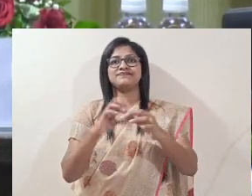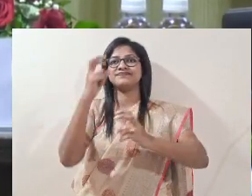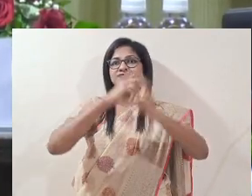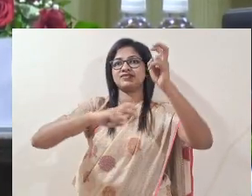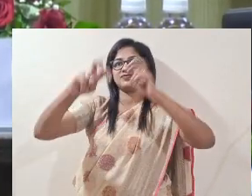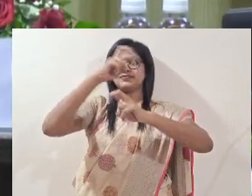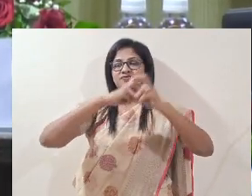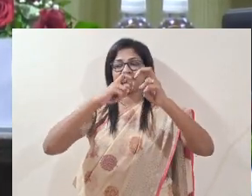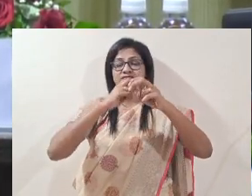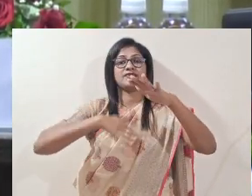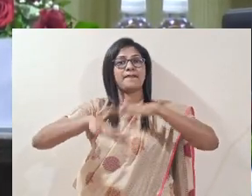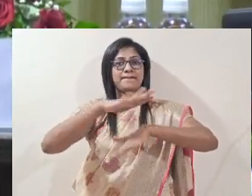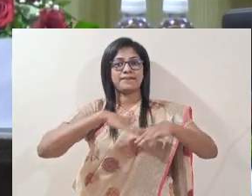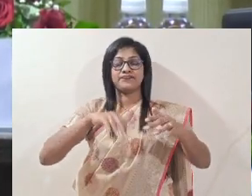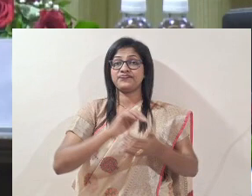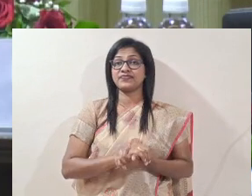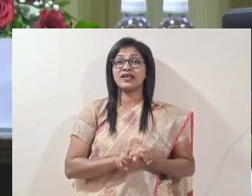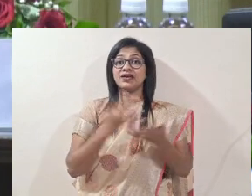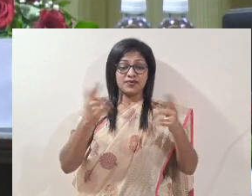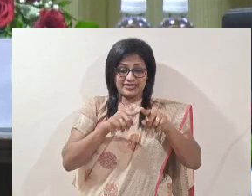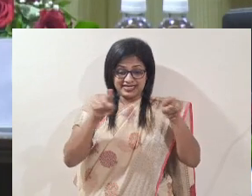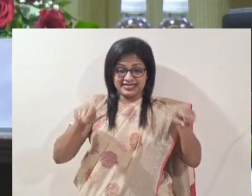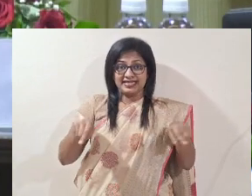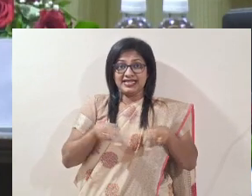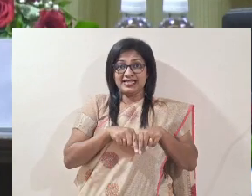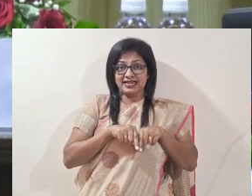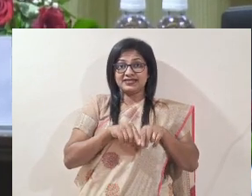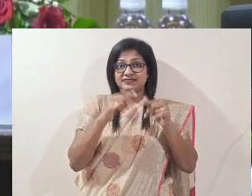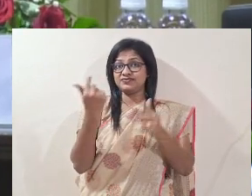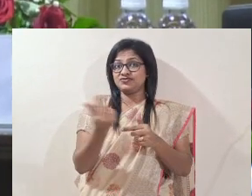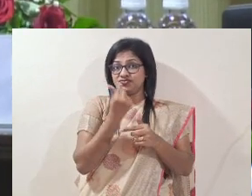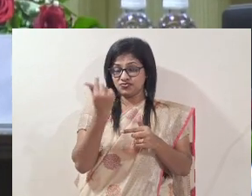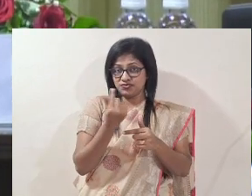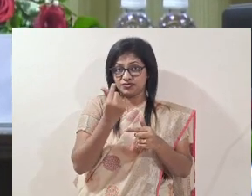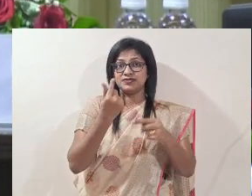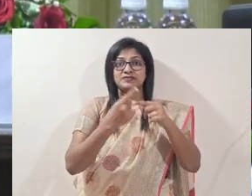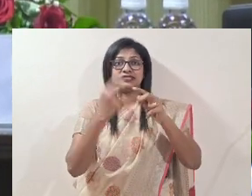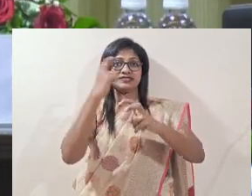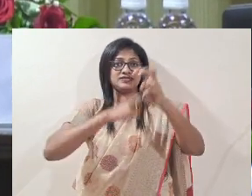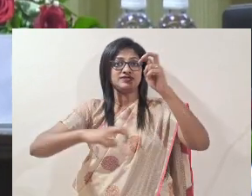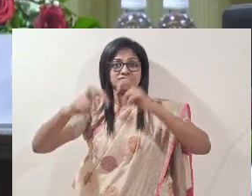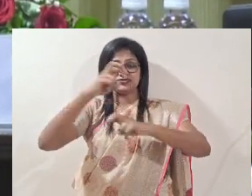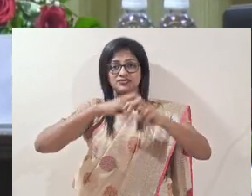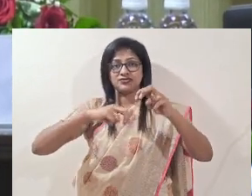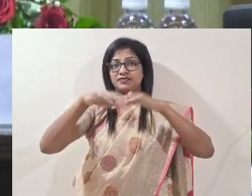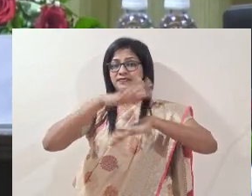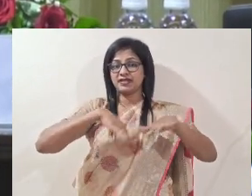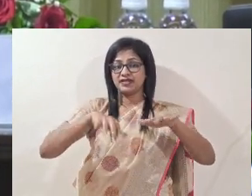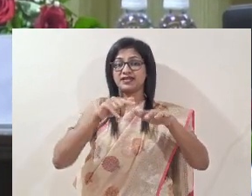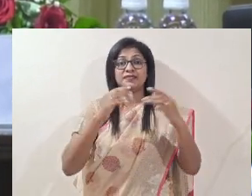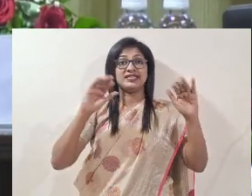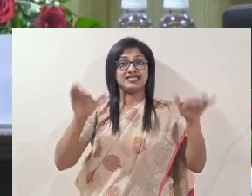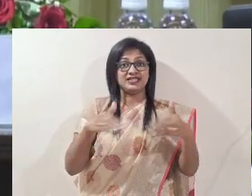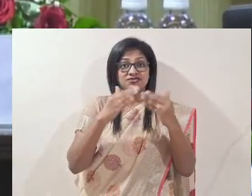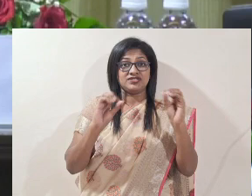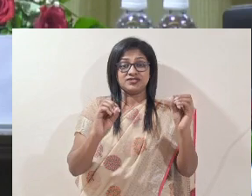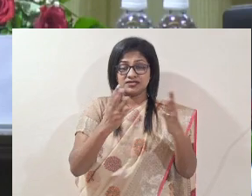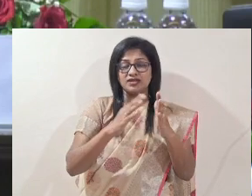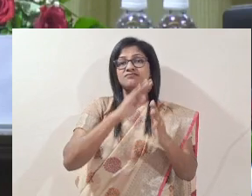Because I think in land use and transport planning, there is, if I start giving introduction, there is no